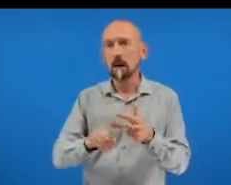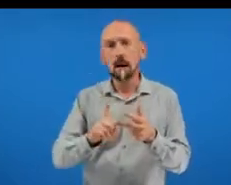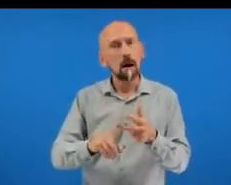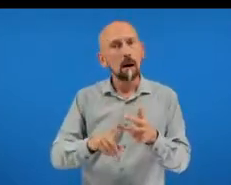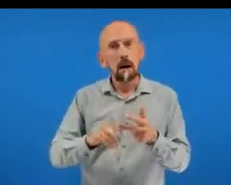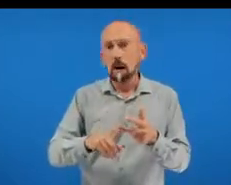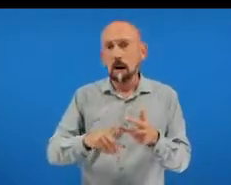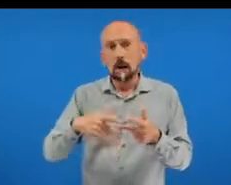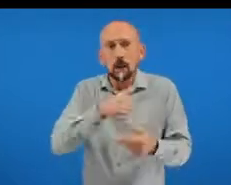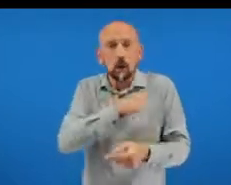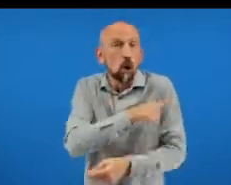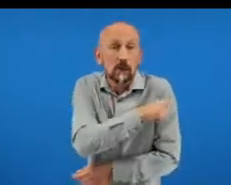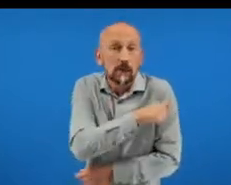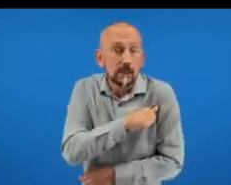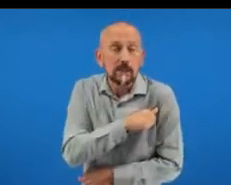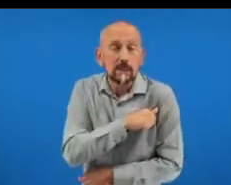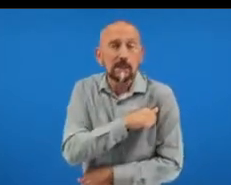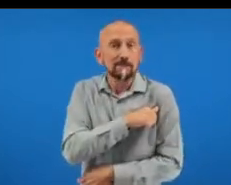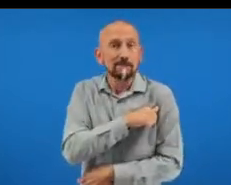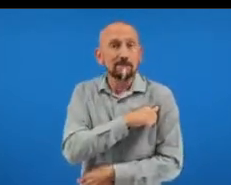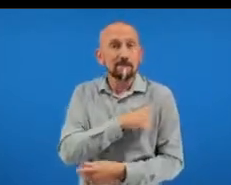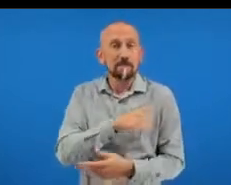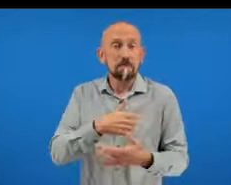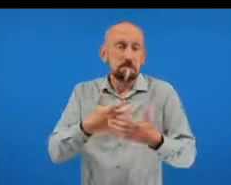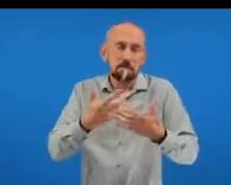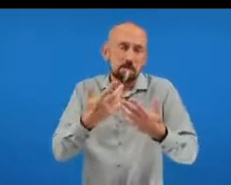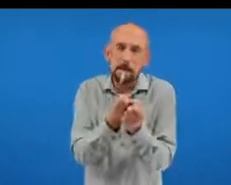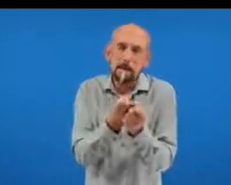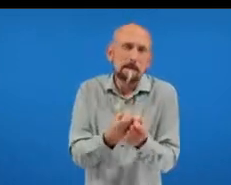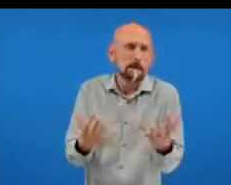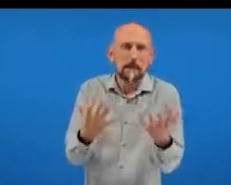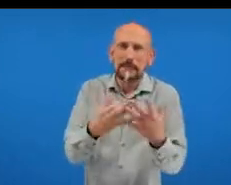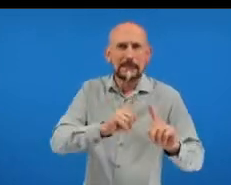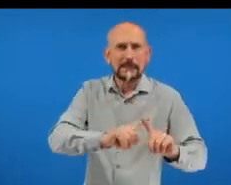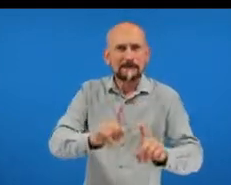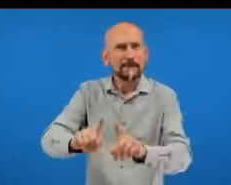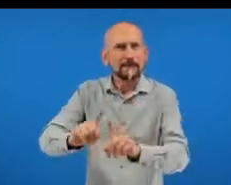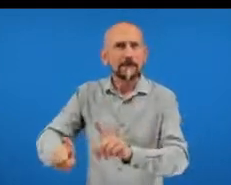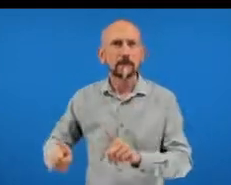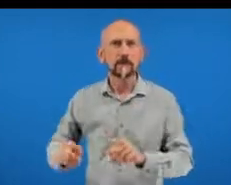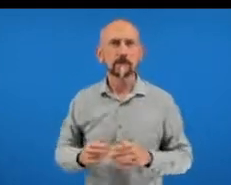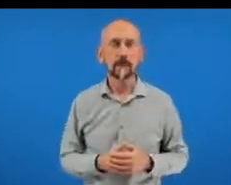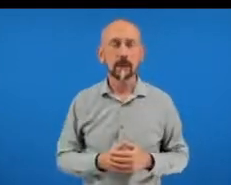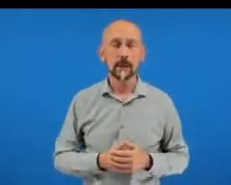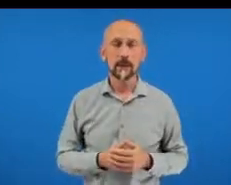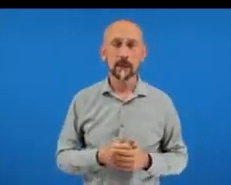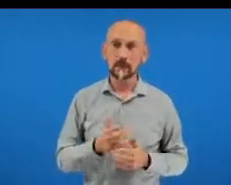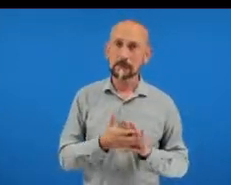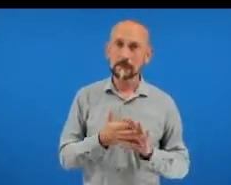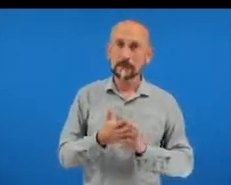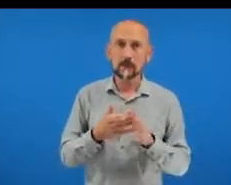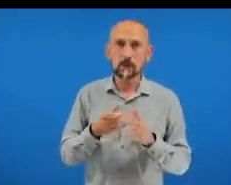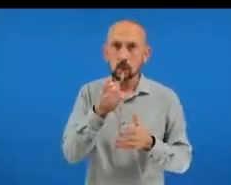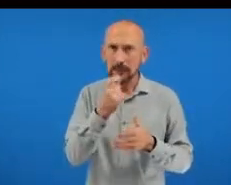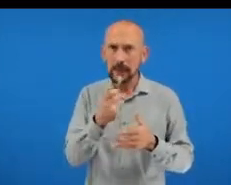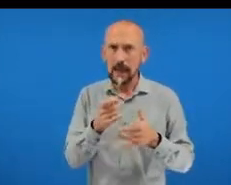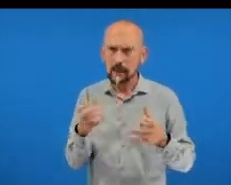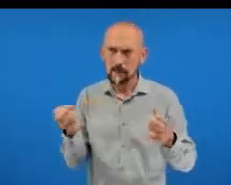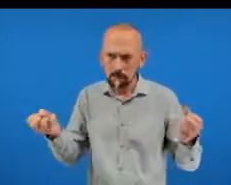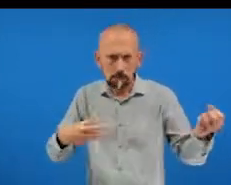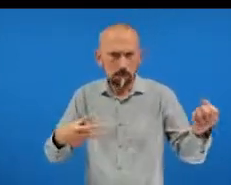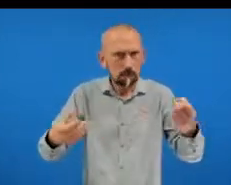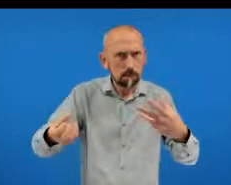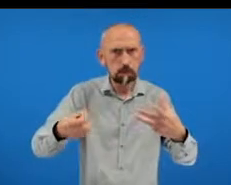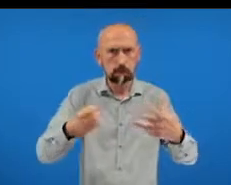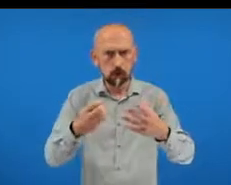nursing backgrounds, from many backgrounds, so that they can build that knowledge in